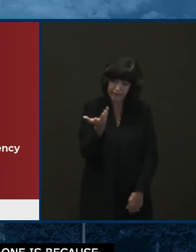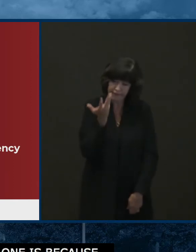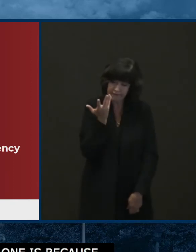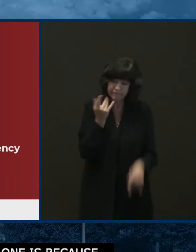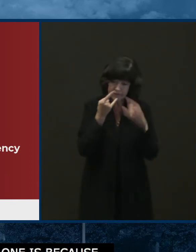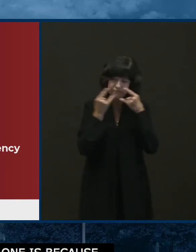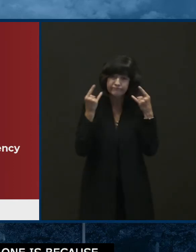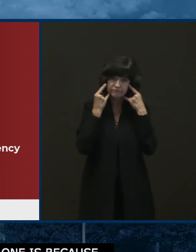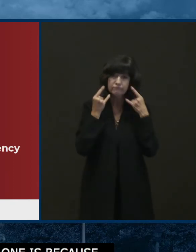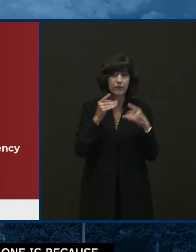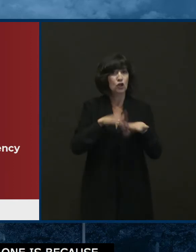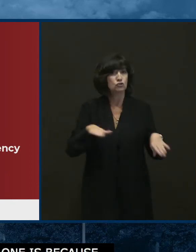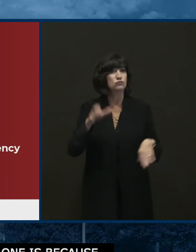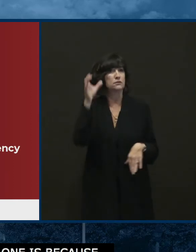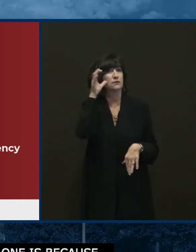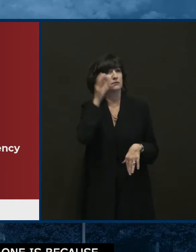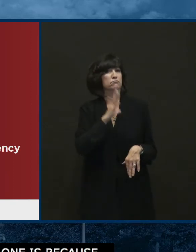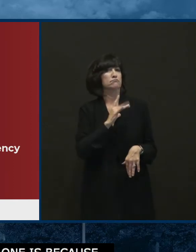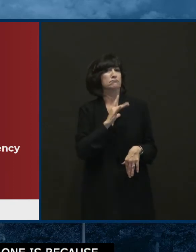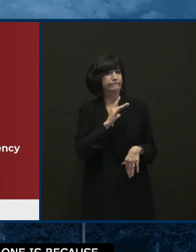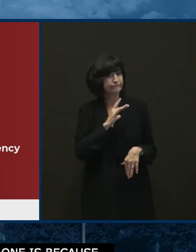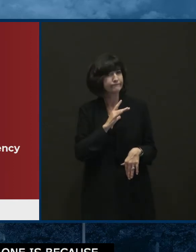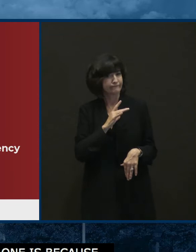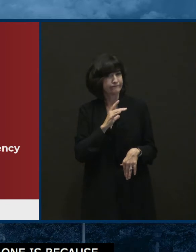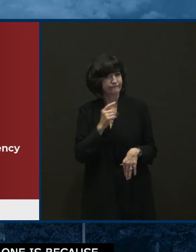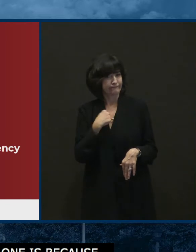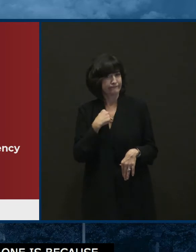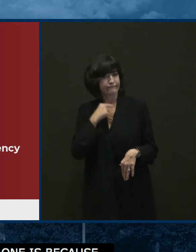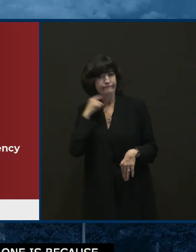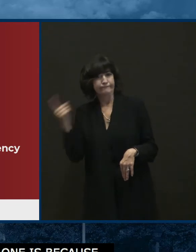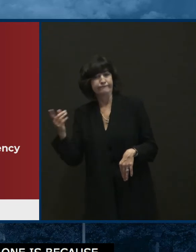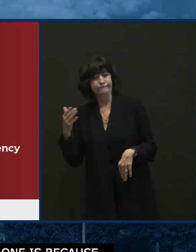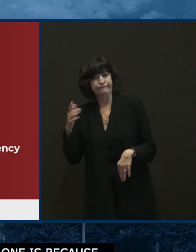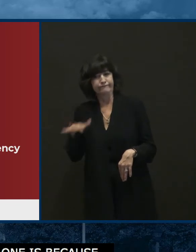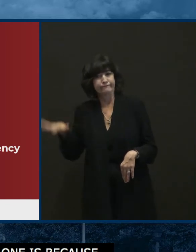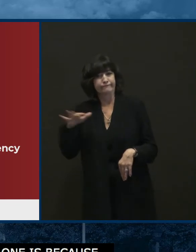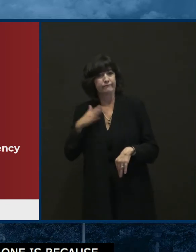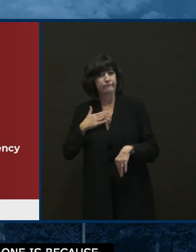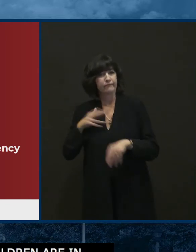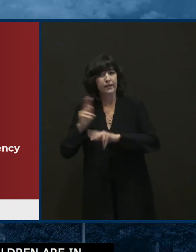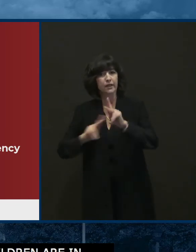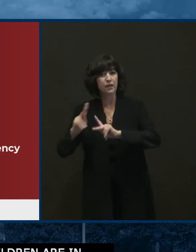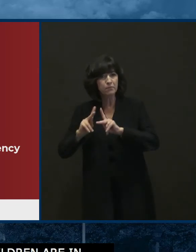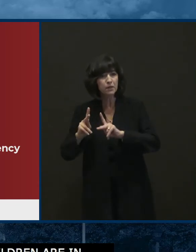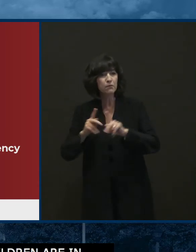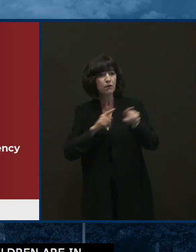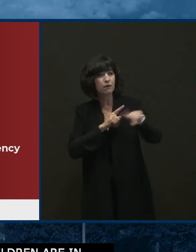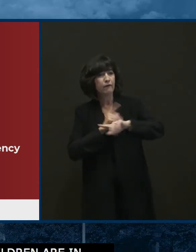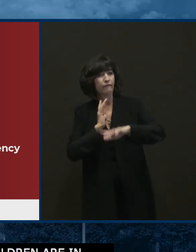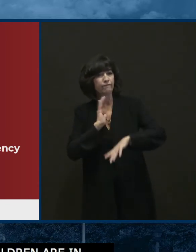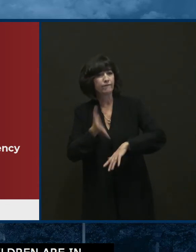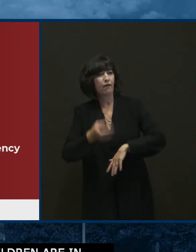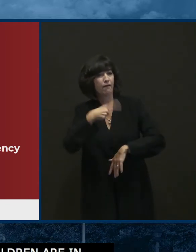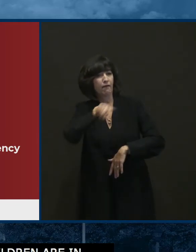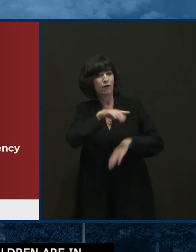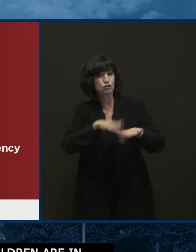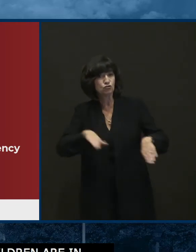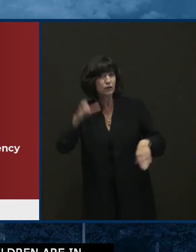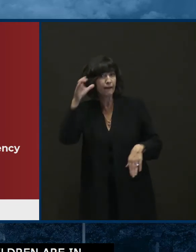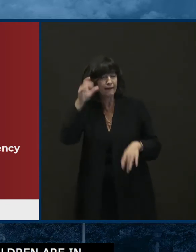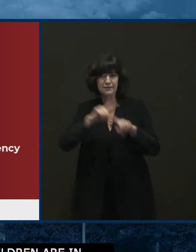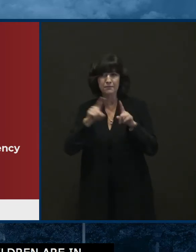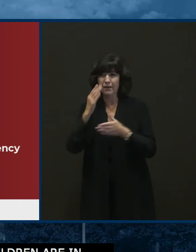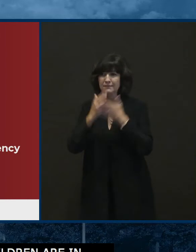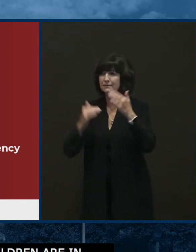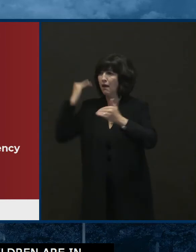mask. I was just driving around the town yesterday, and I saw a little kindergarten class, and every one of the